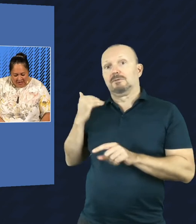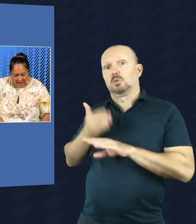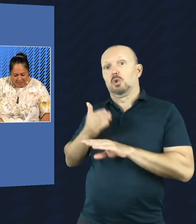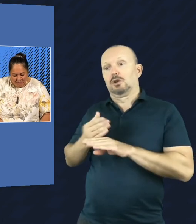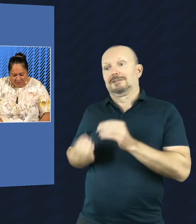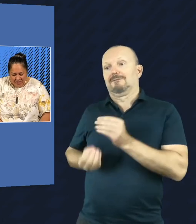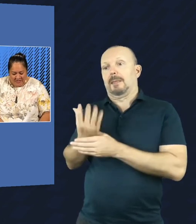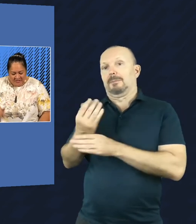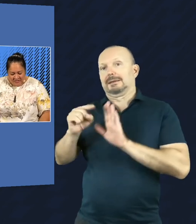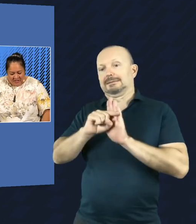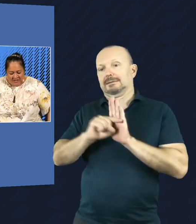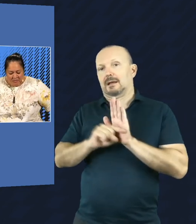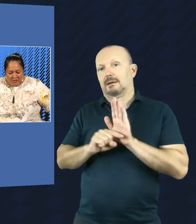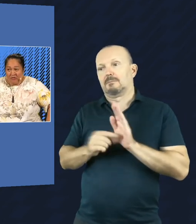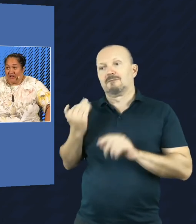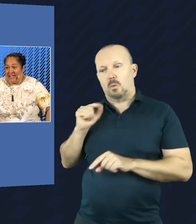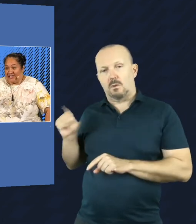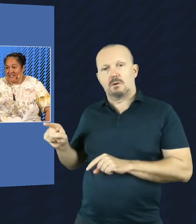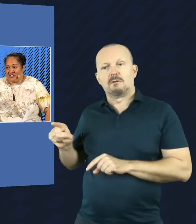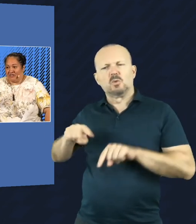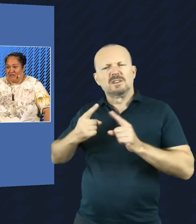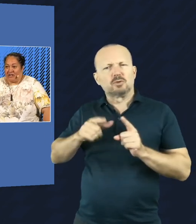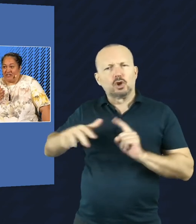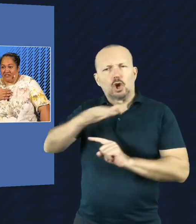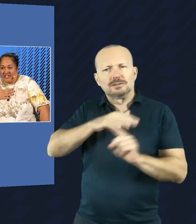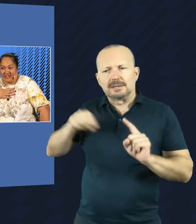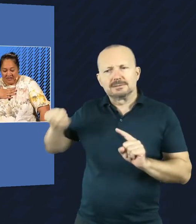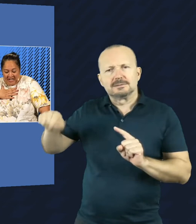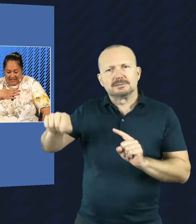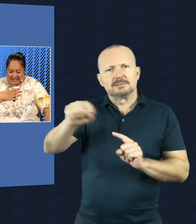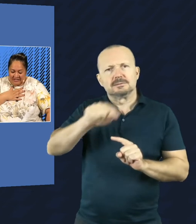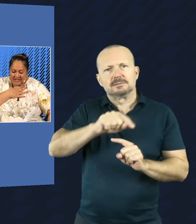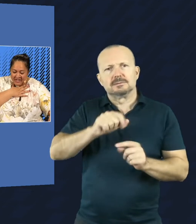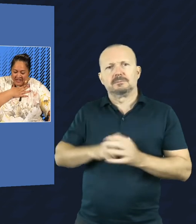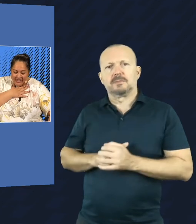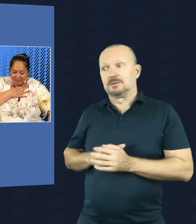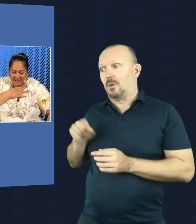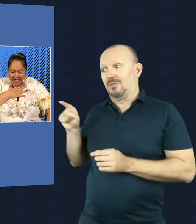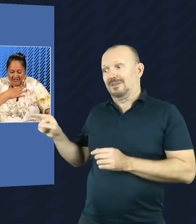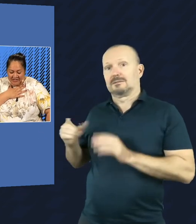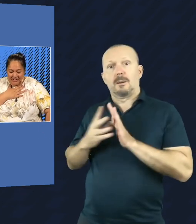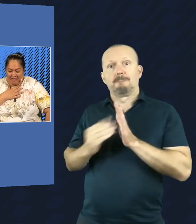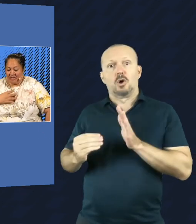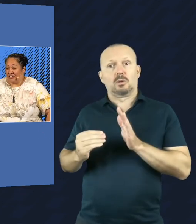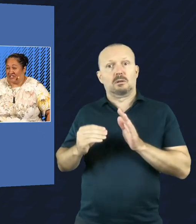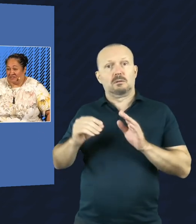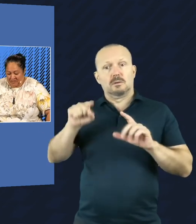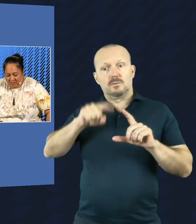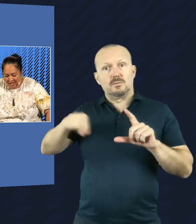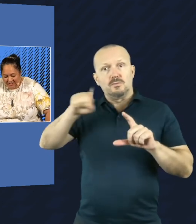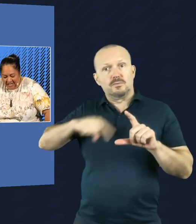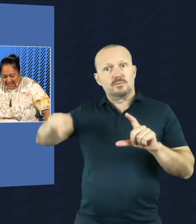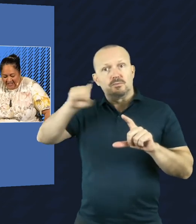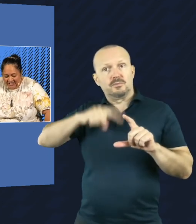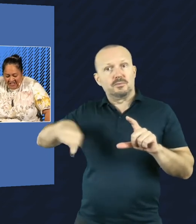so the model here is called Te Mana o Te Raraunga, and it can be used to